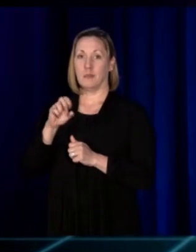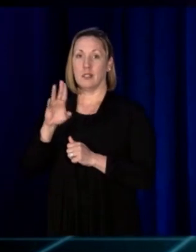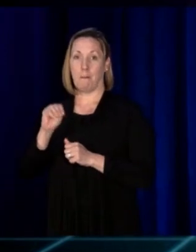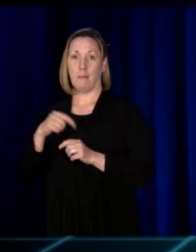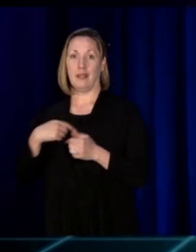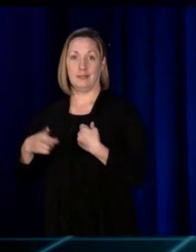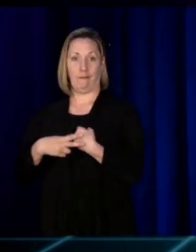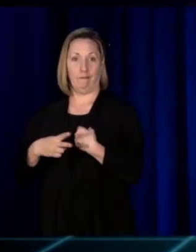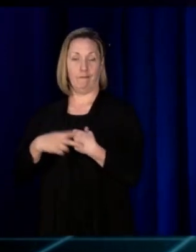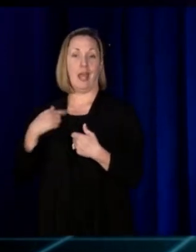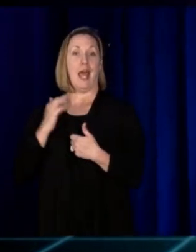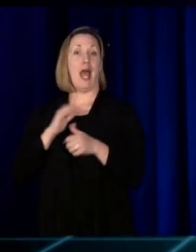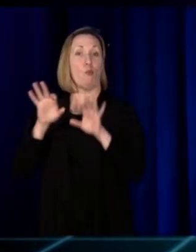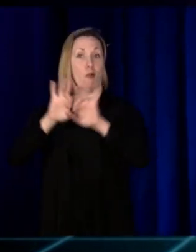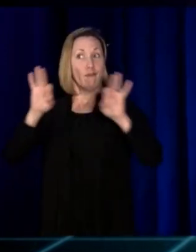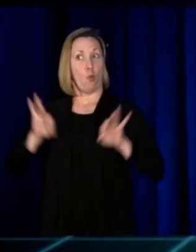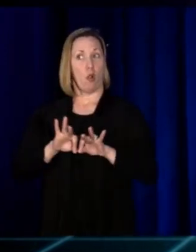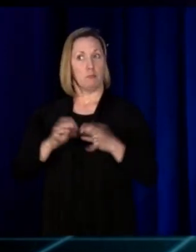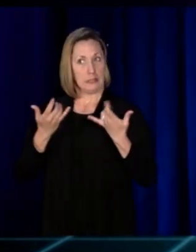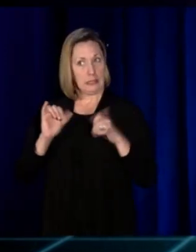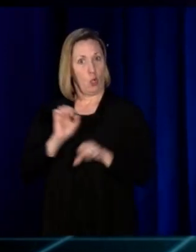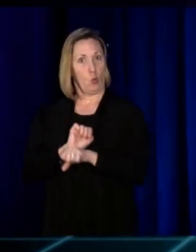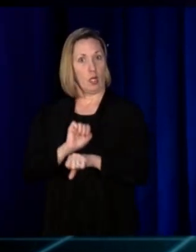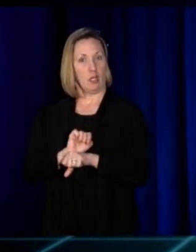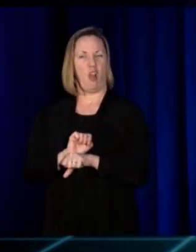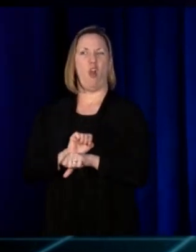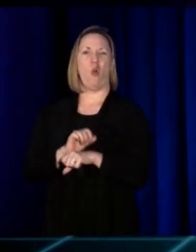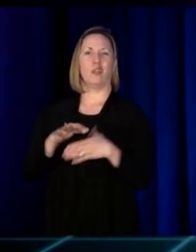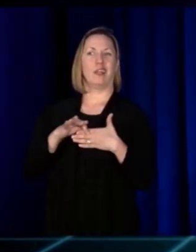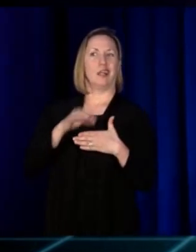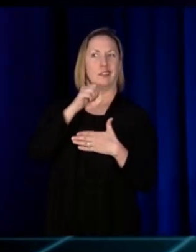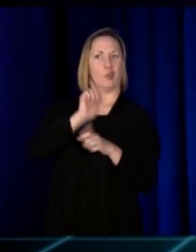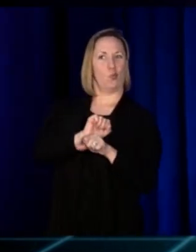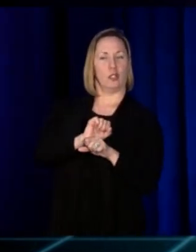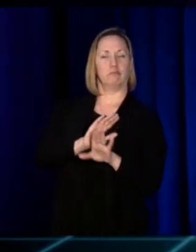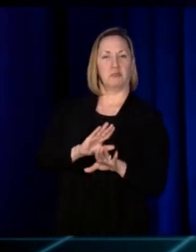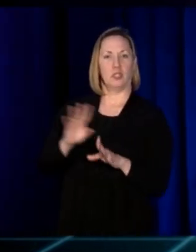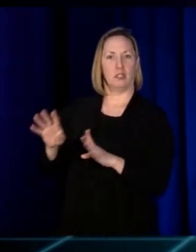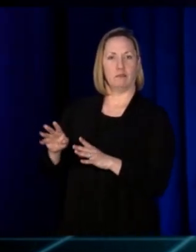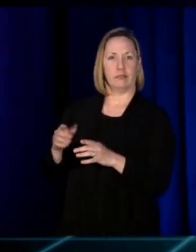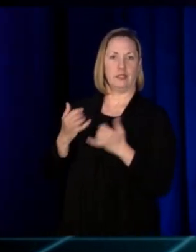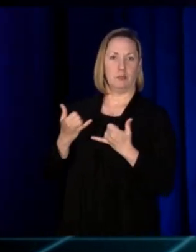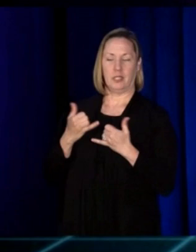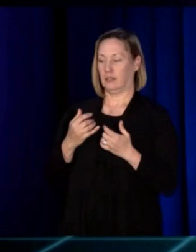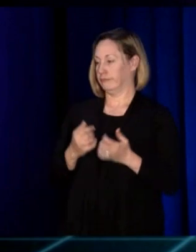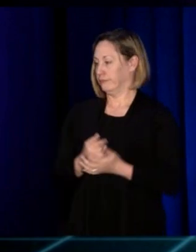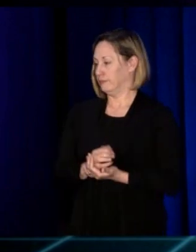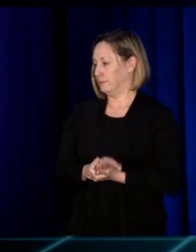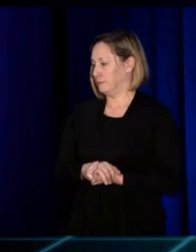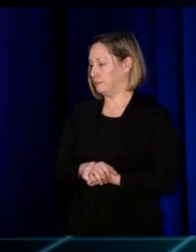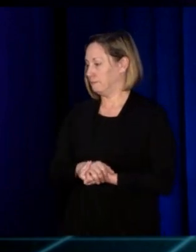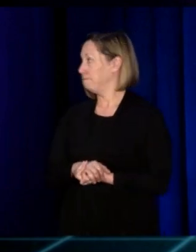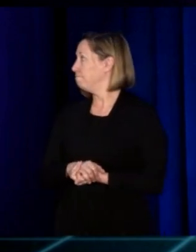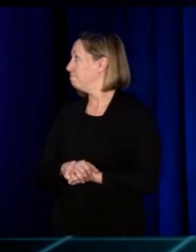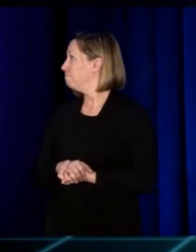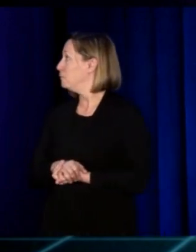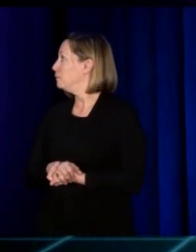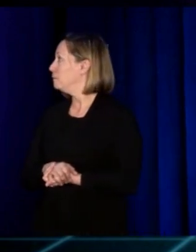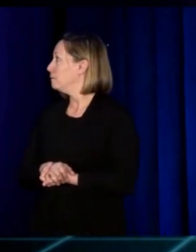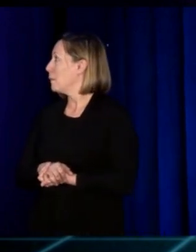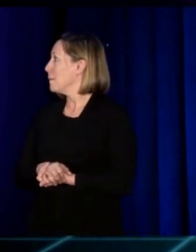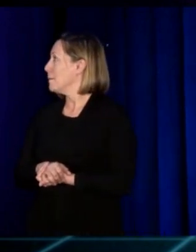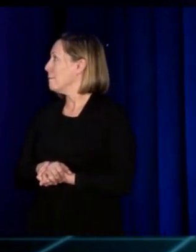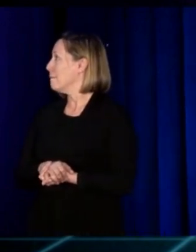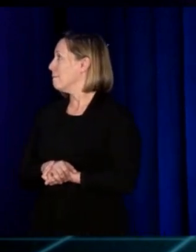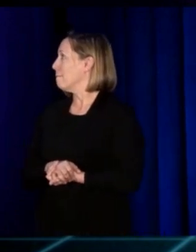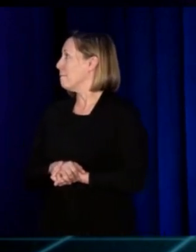And our form is still working. Oh, it looks like the content didn't work. Let's go ahead and update this. We will get the data